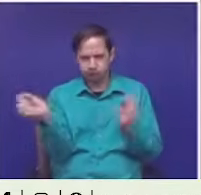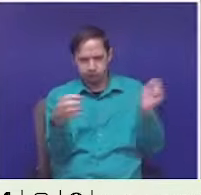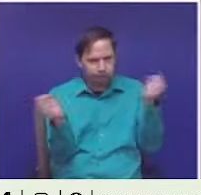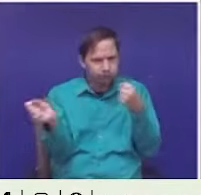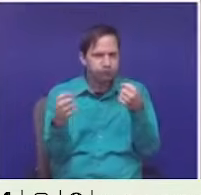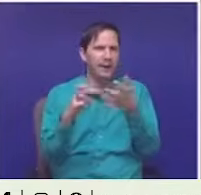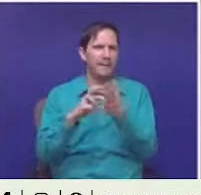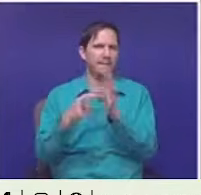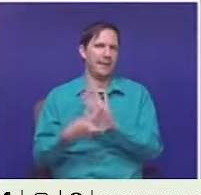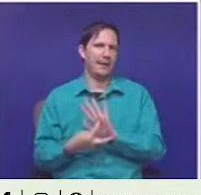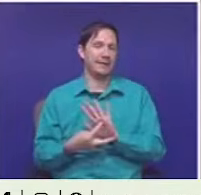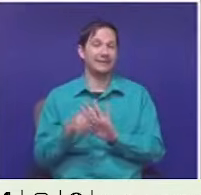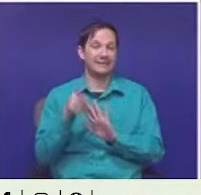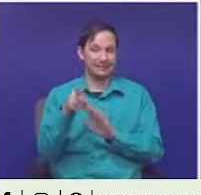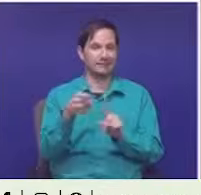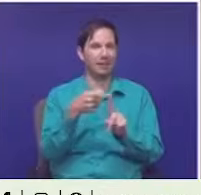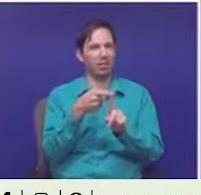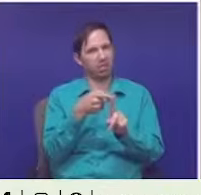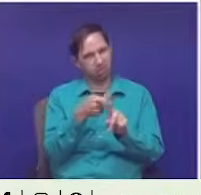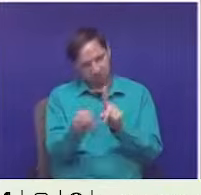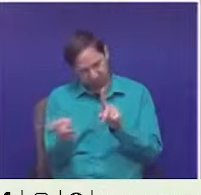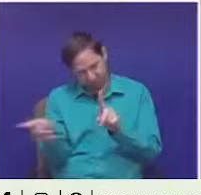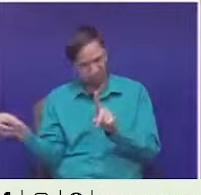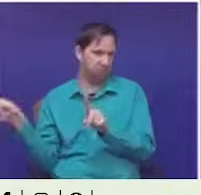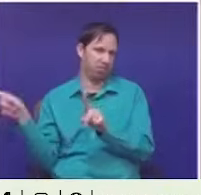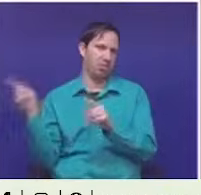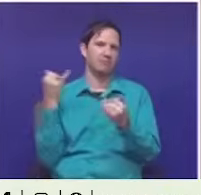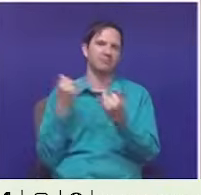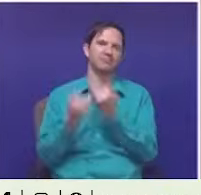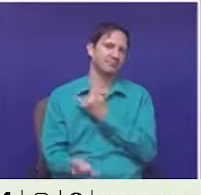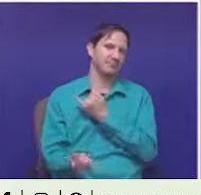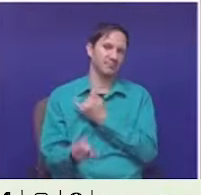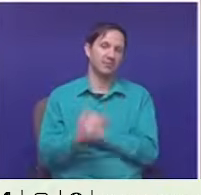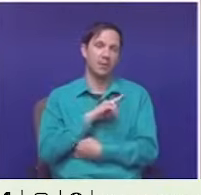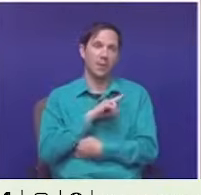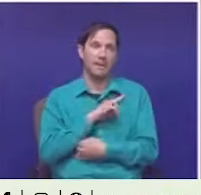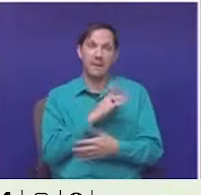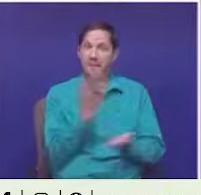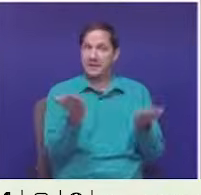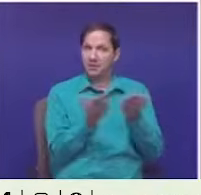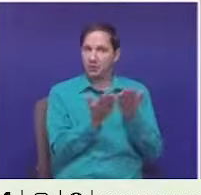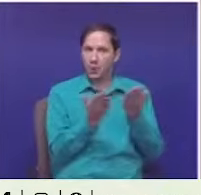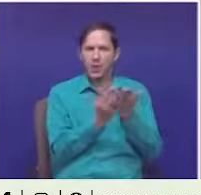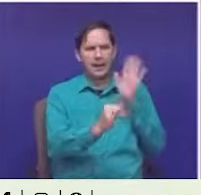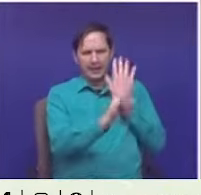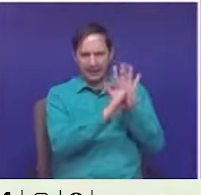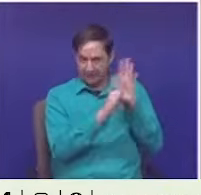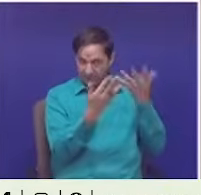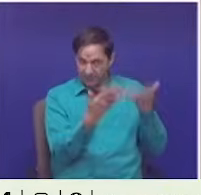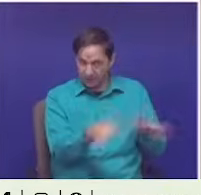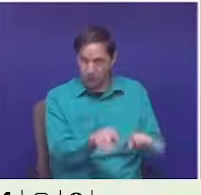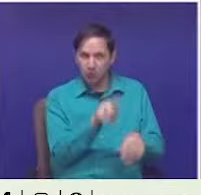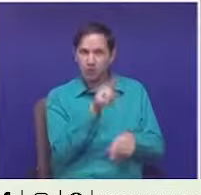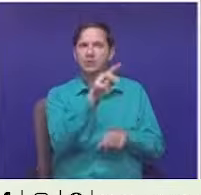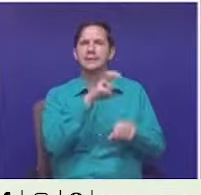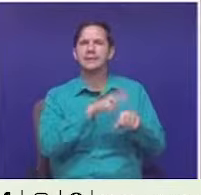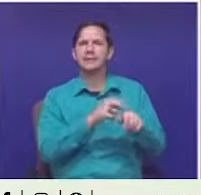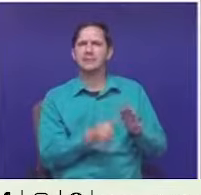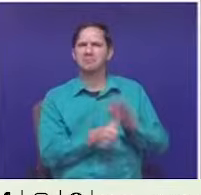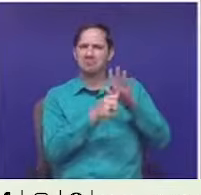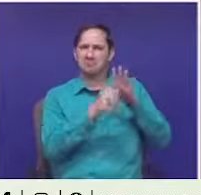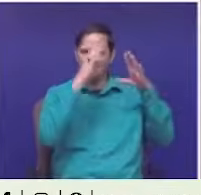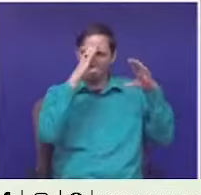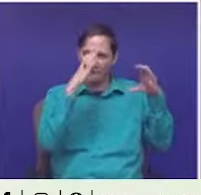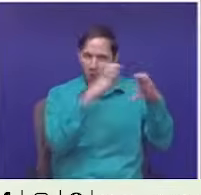this is where things go wrong, Honorable Member, because a school may be identified as a priority school that